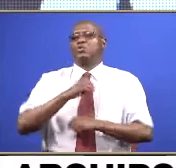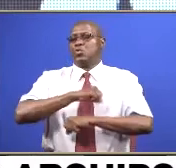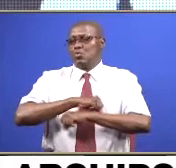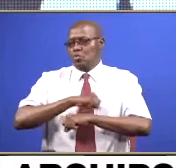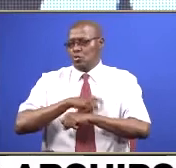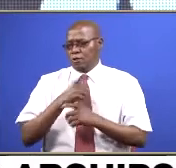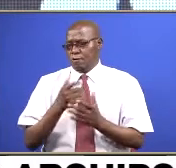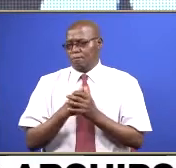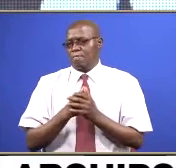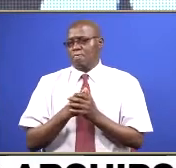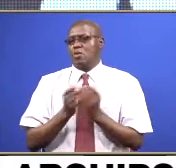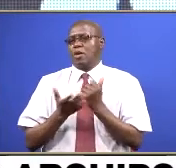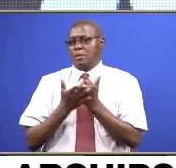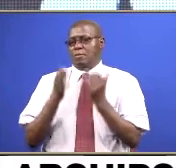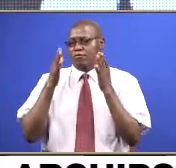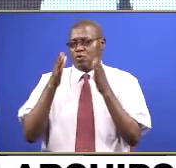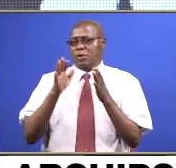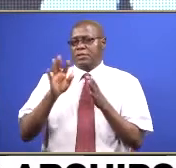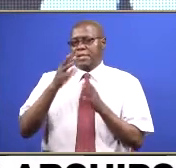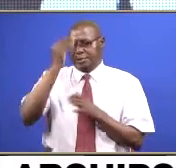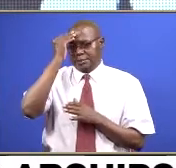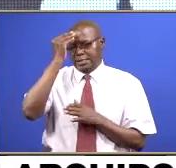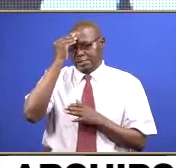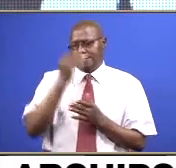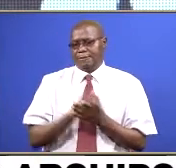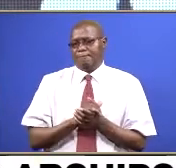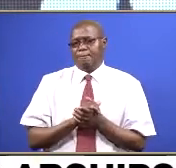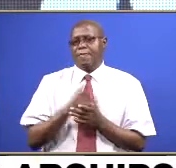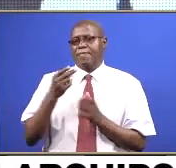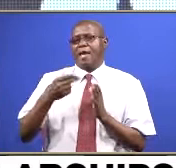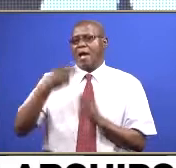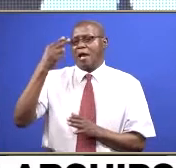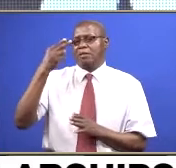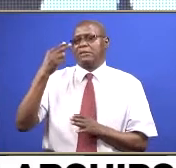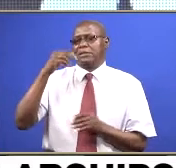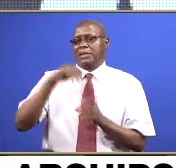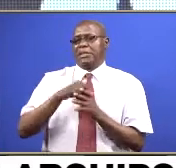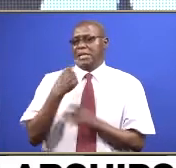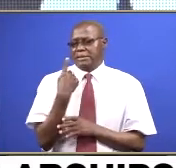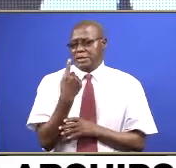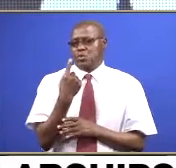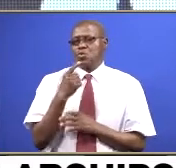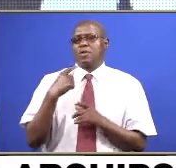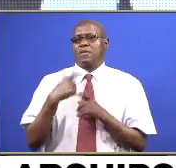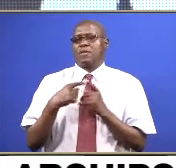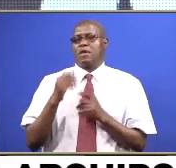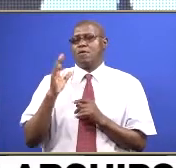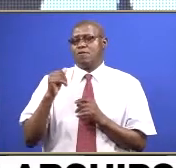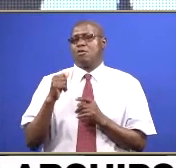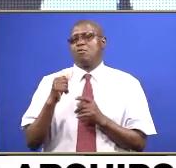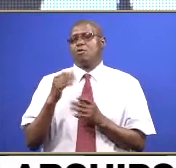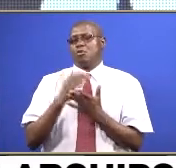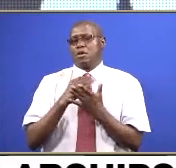on their studies. The number of beneficiaries is the highest in a single year since the program was introduced 10 years